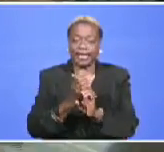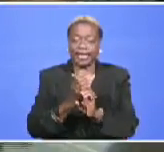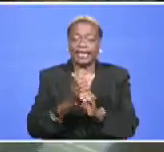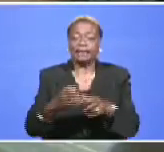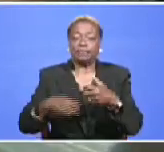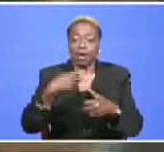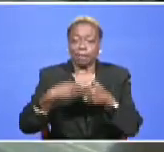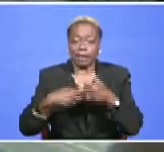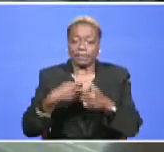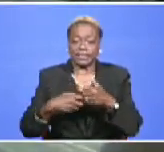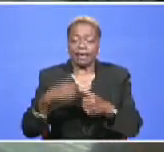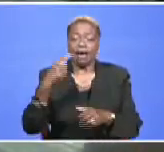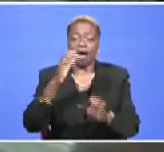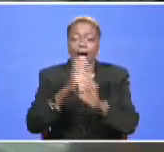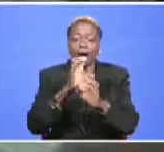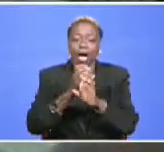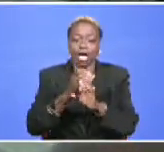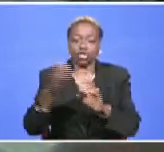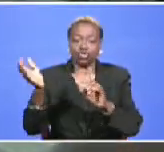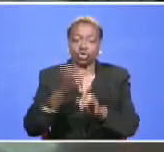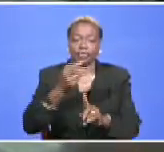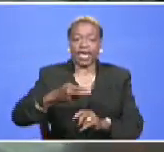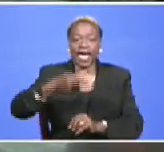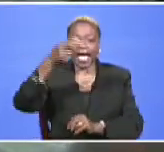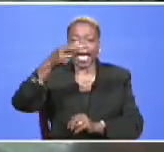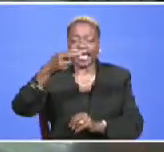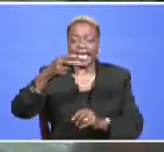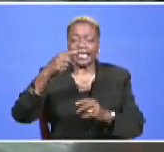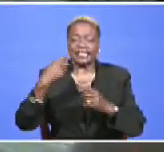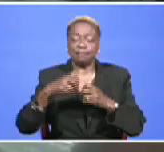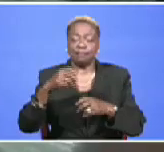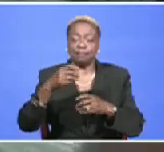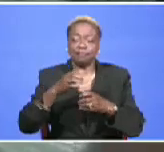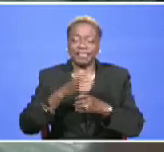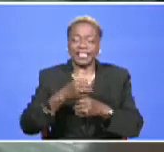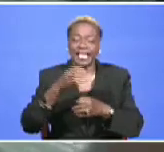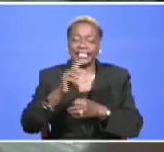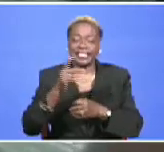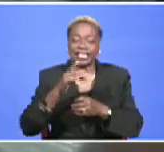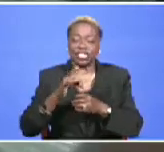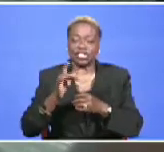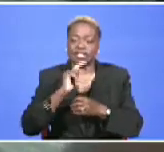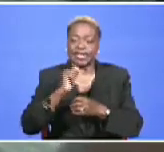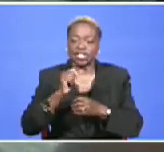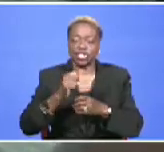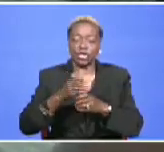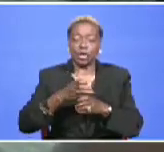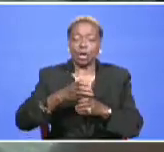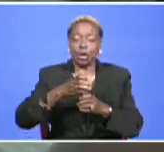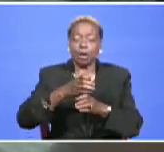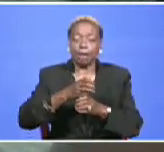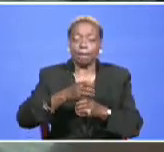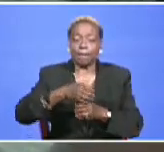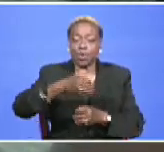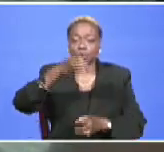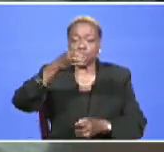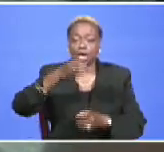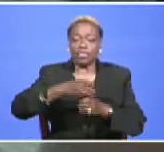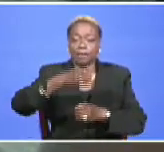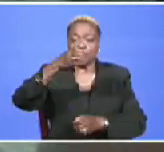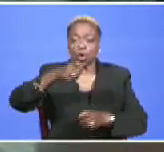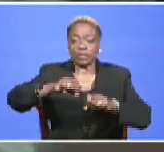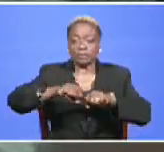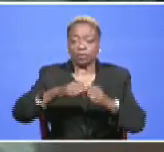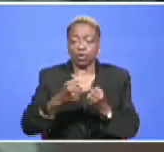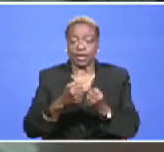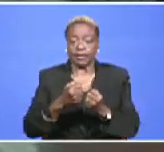one of our high-tension poles, resulting in the pole being broken, and now we are in the